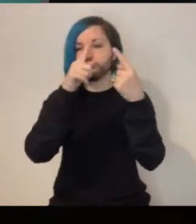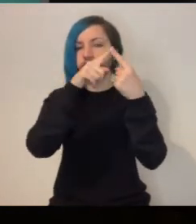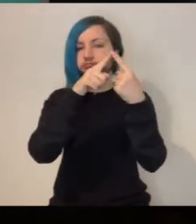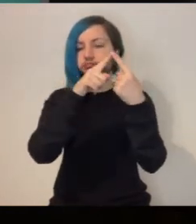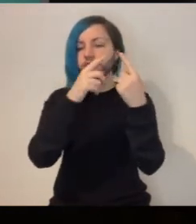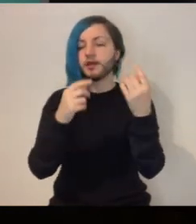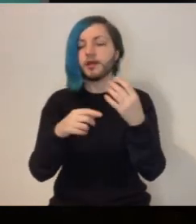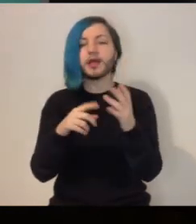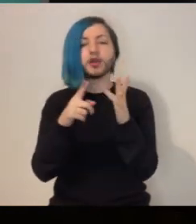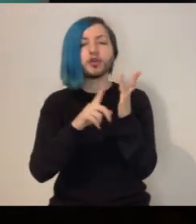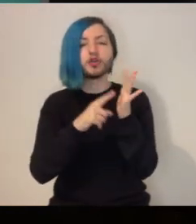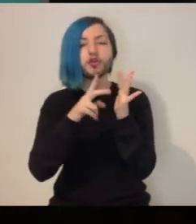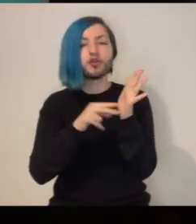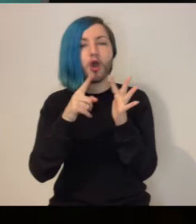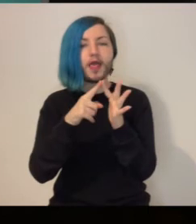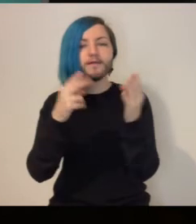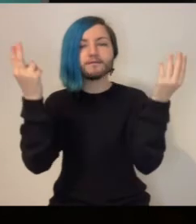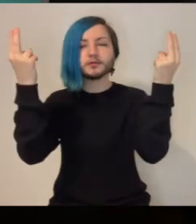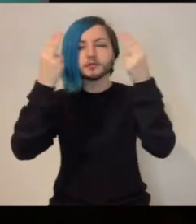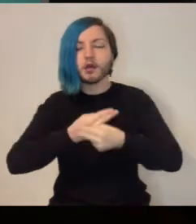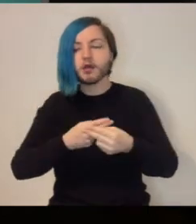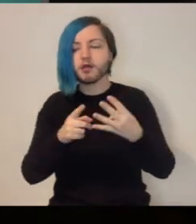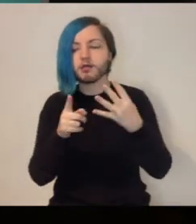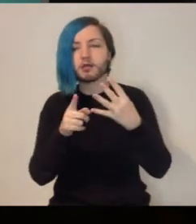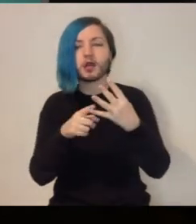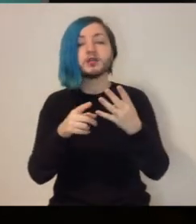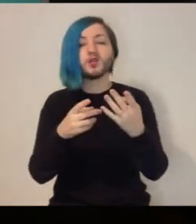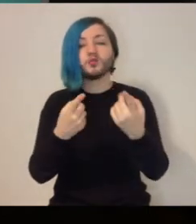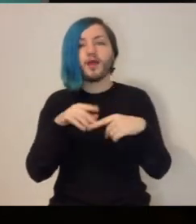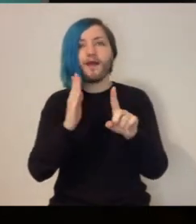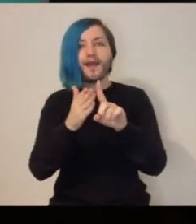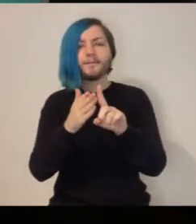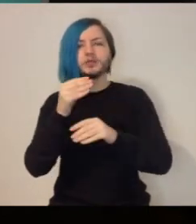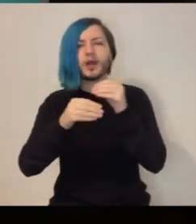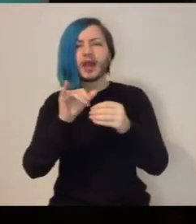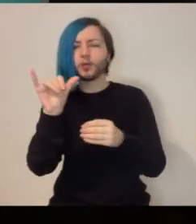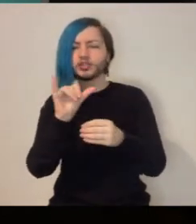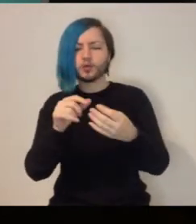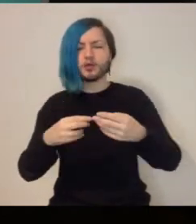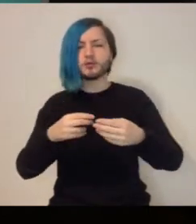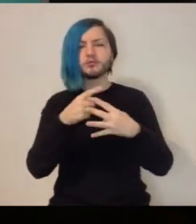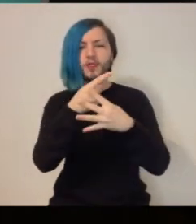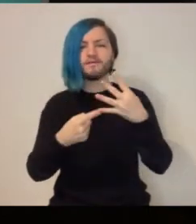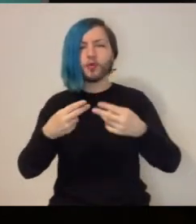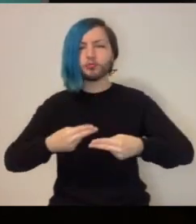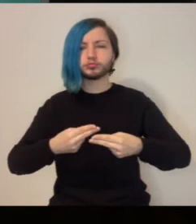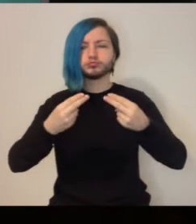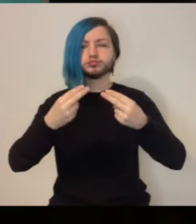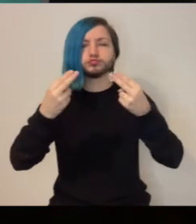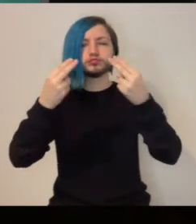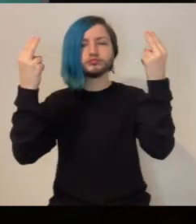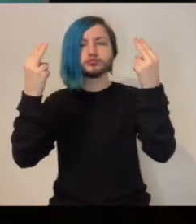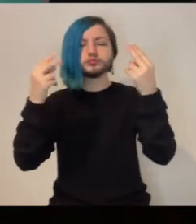tone. And what we're trying to figure out is which colour will represent which tone. So the olive for me is going to be my darkest